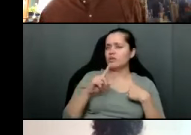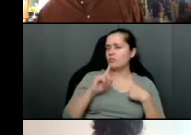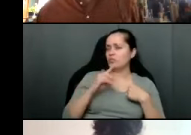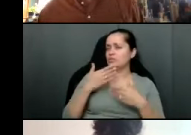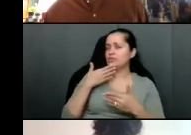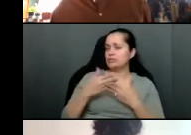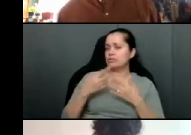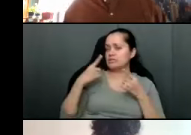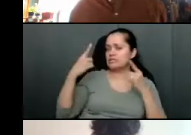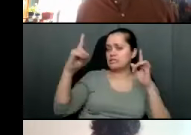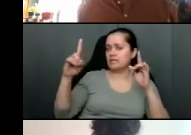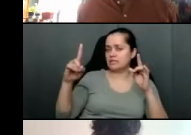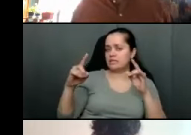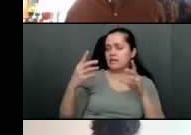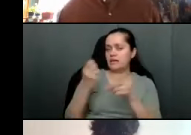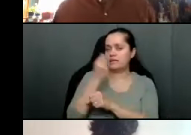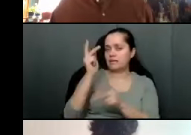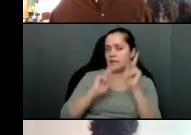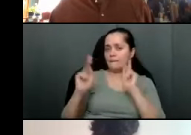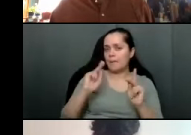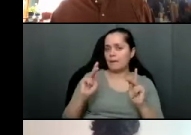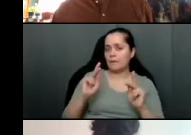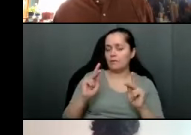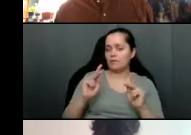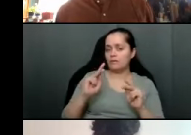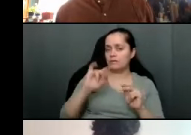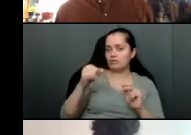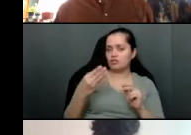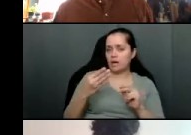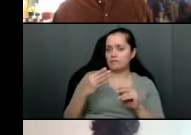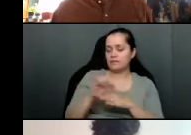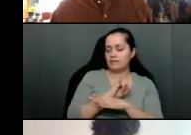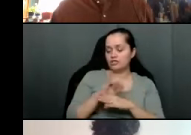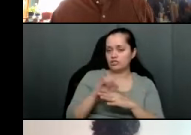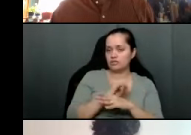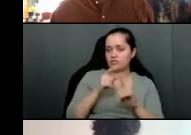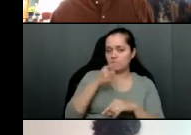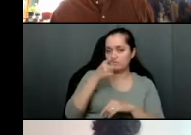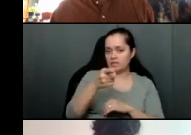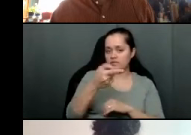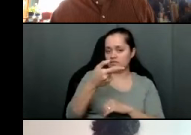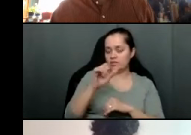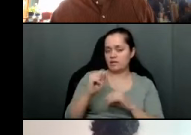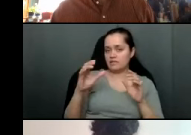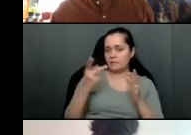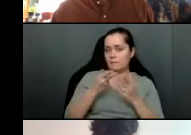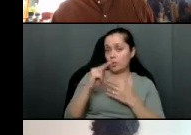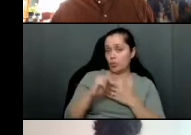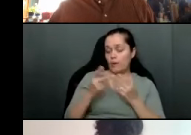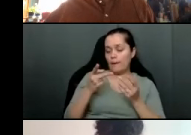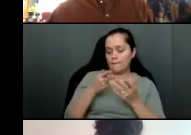good success in getting people jobs and internships from this GIS program.